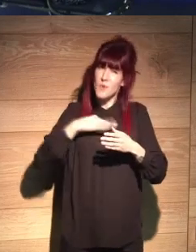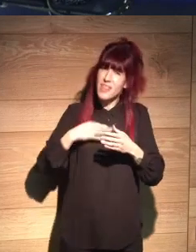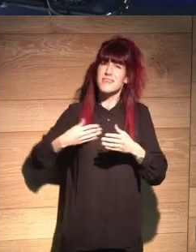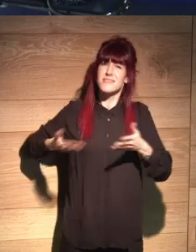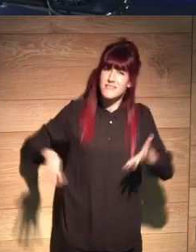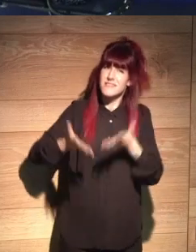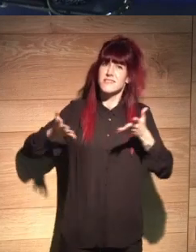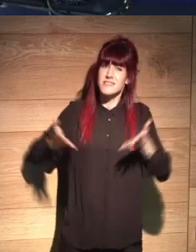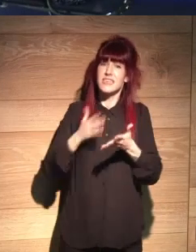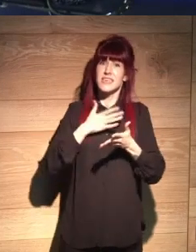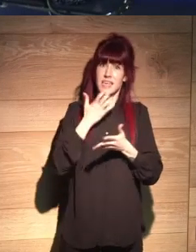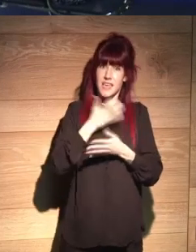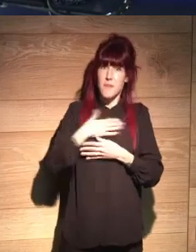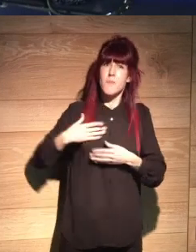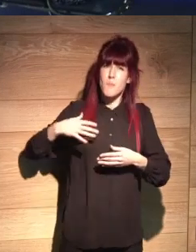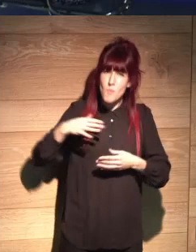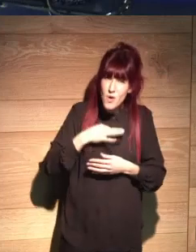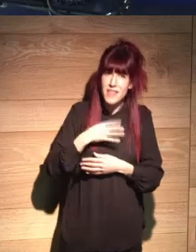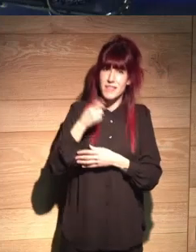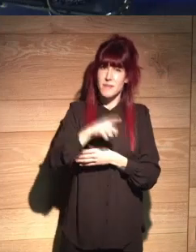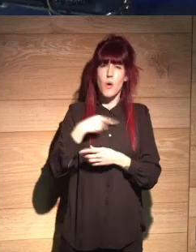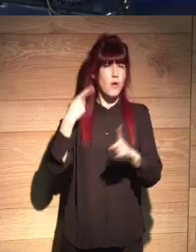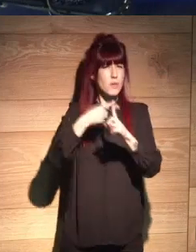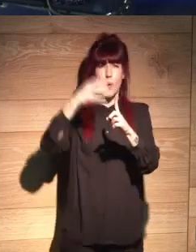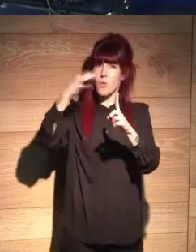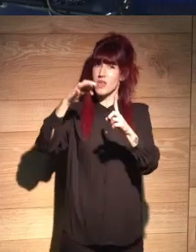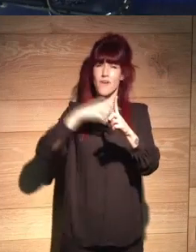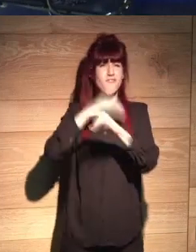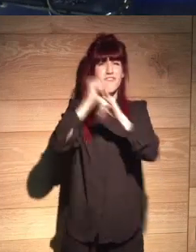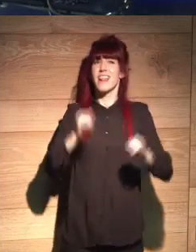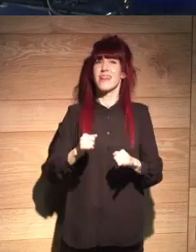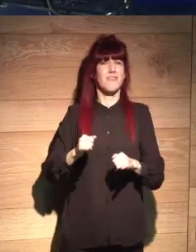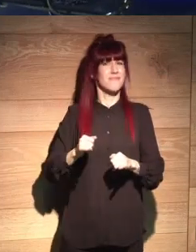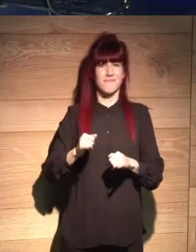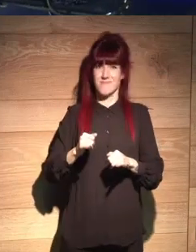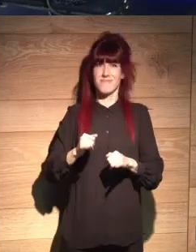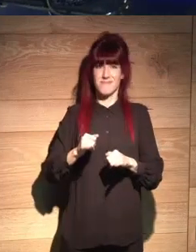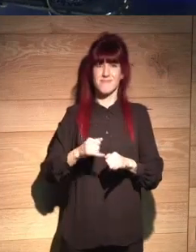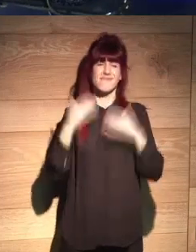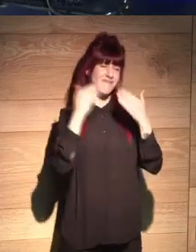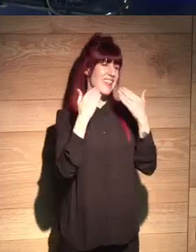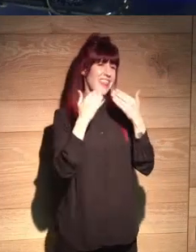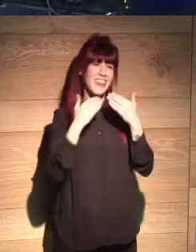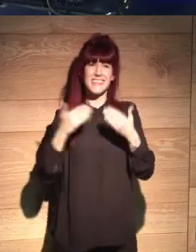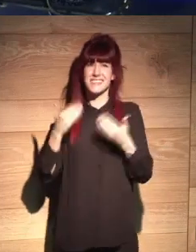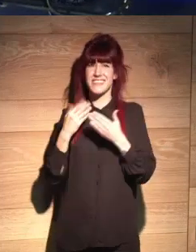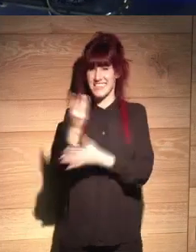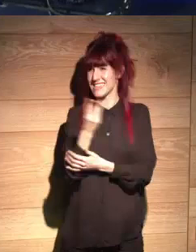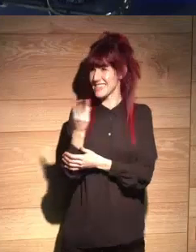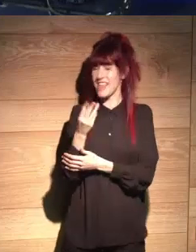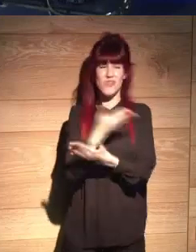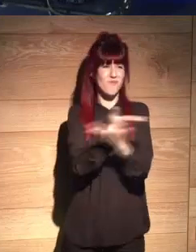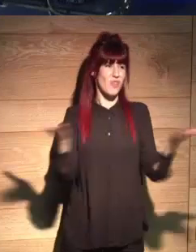always keep on fighting. If you want, you can, and with one single goal in mind, to be happy. Thank you very